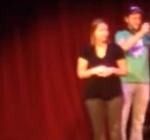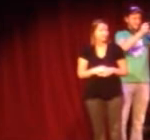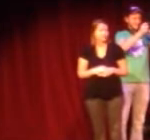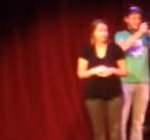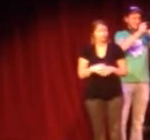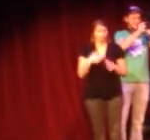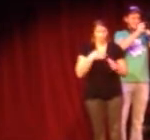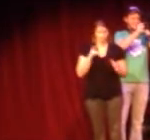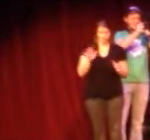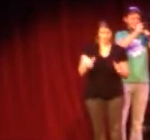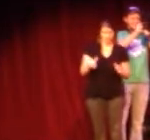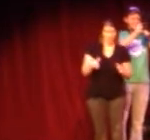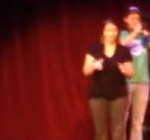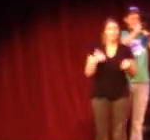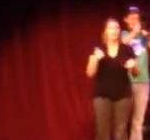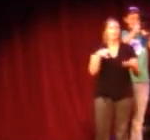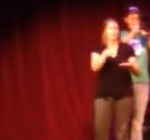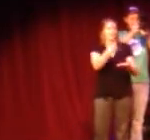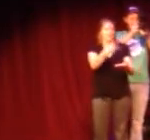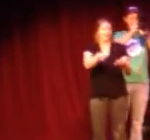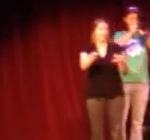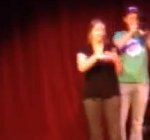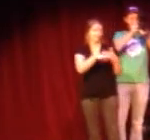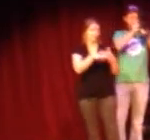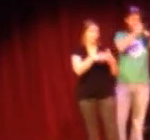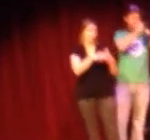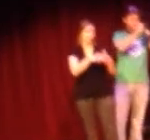Alright, you guys don't like that? Dance break!